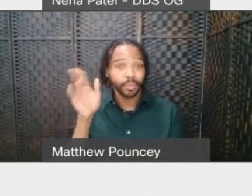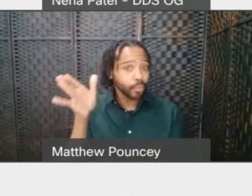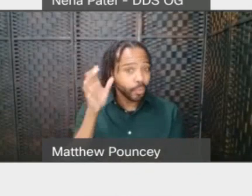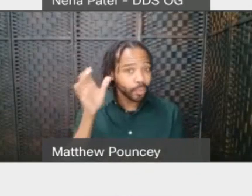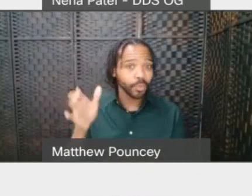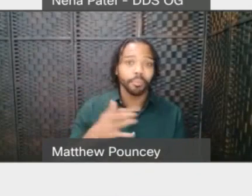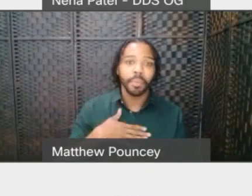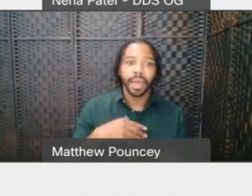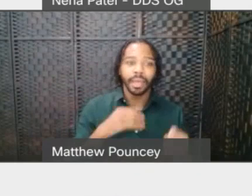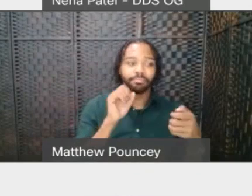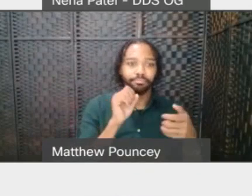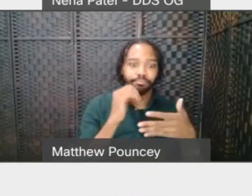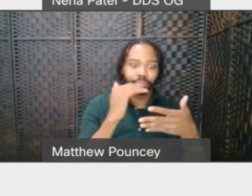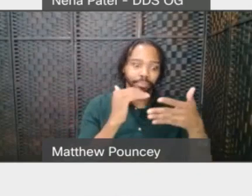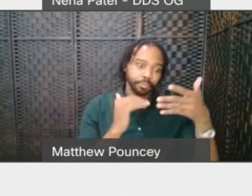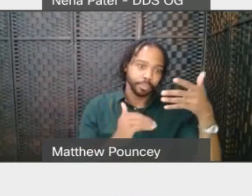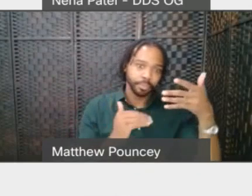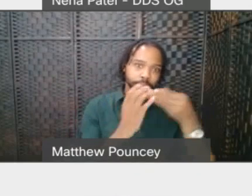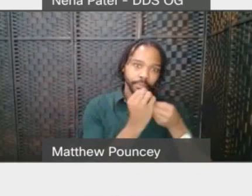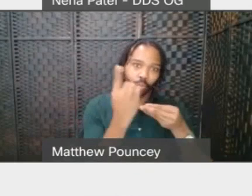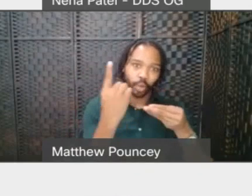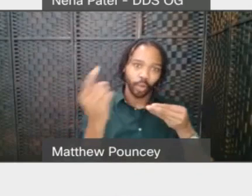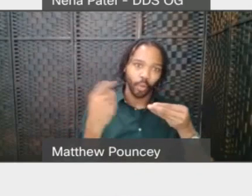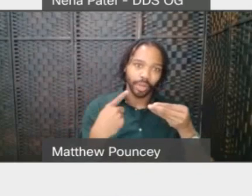this multi-part question.